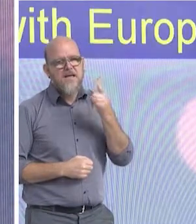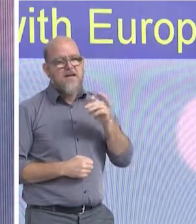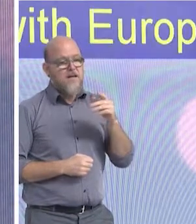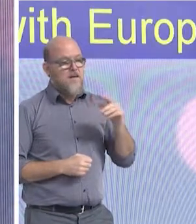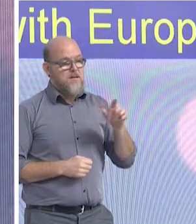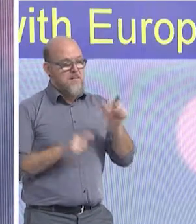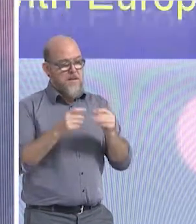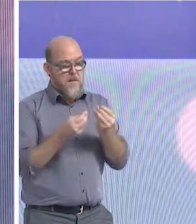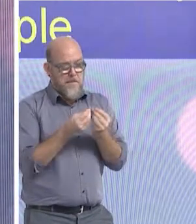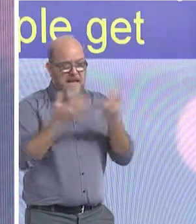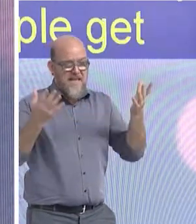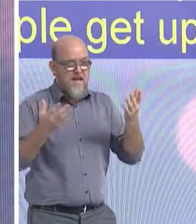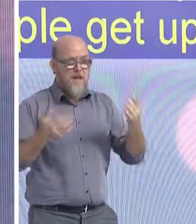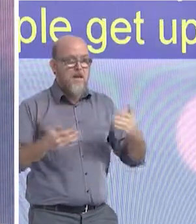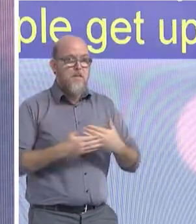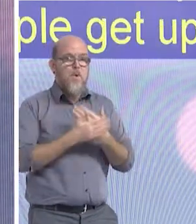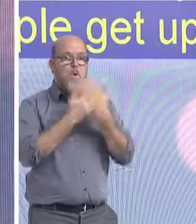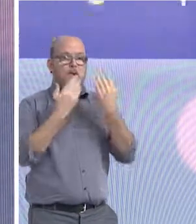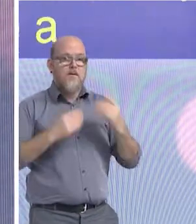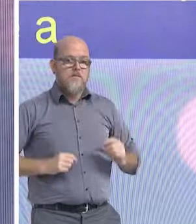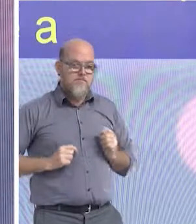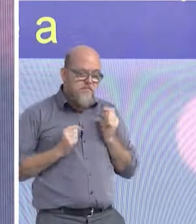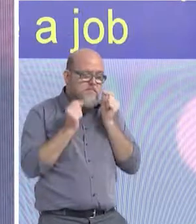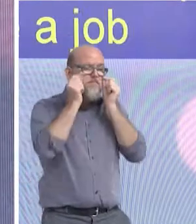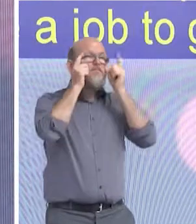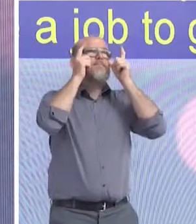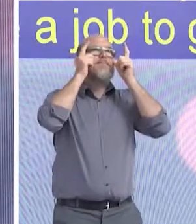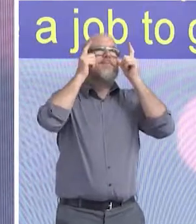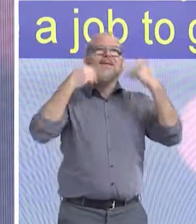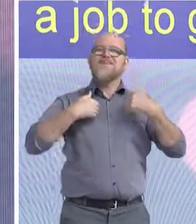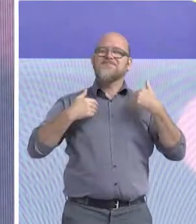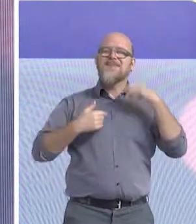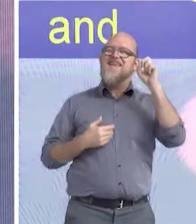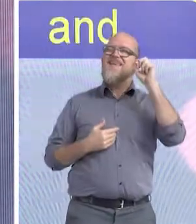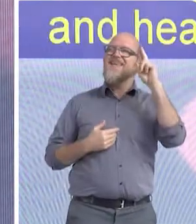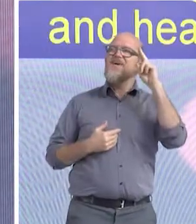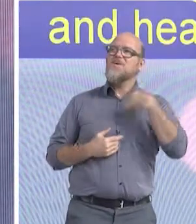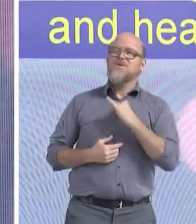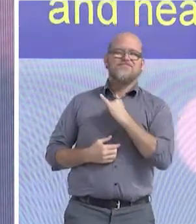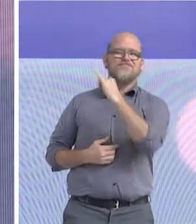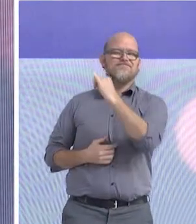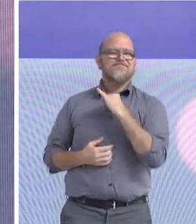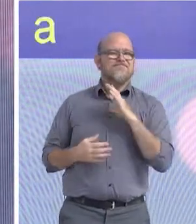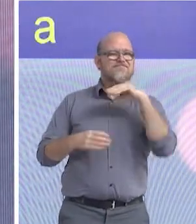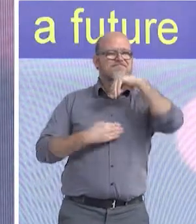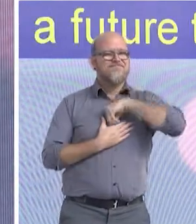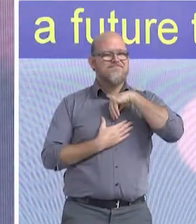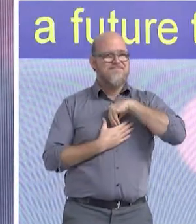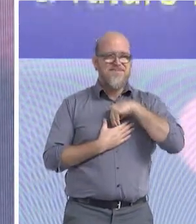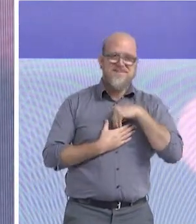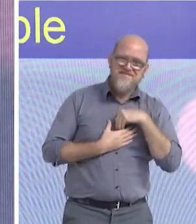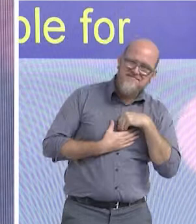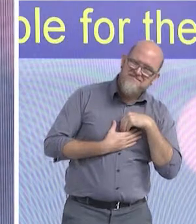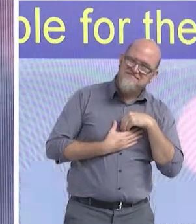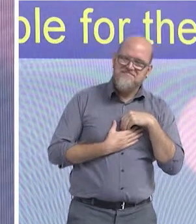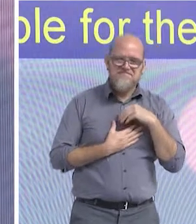good education, good healthcare for their kids, a future that is sustainable for their families. And in a way, they don't